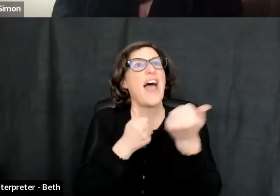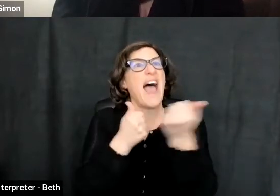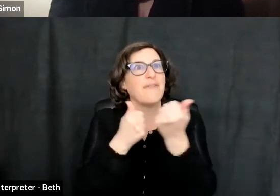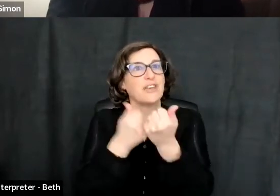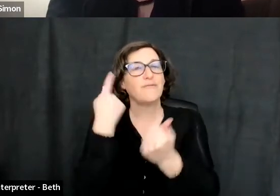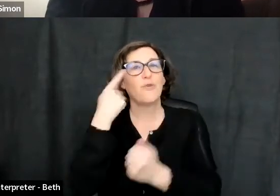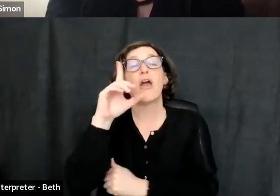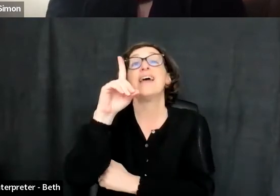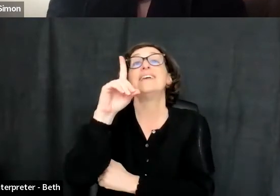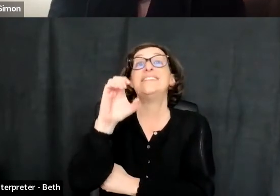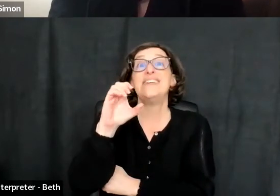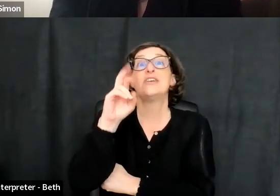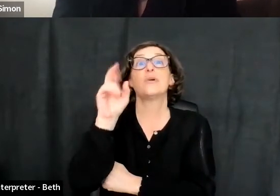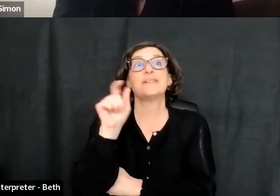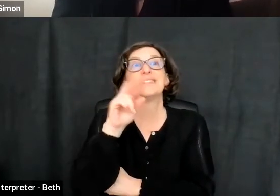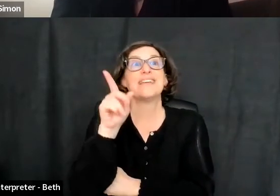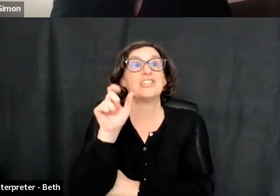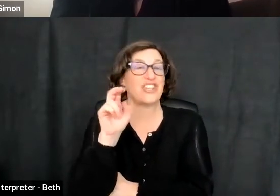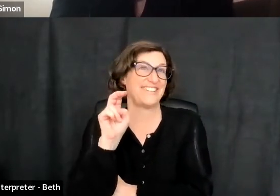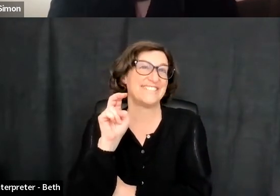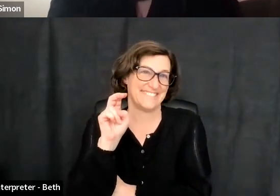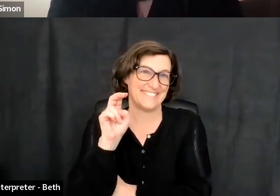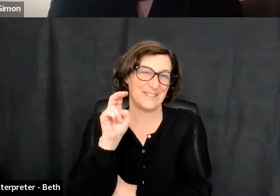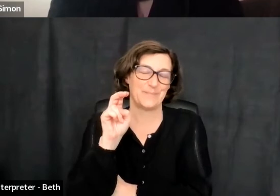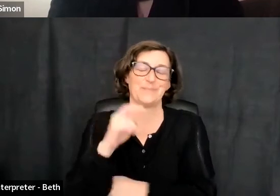decriminalization, you know, and then also just like